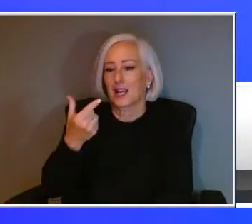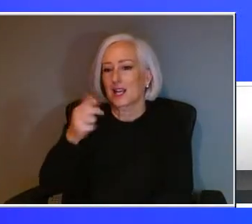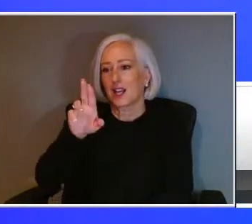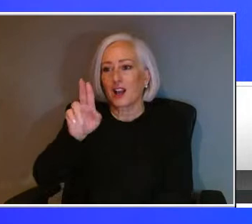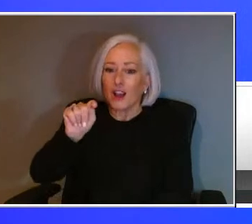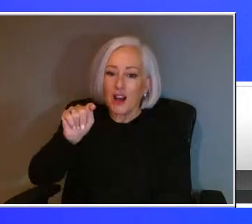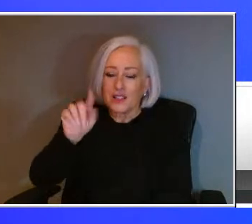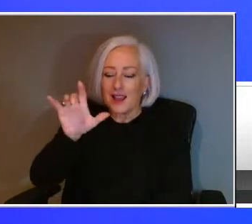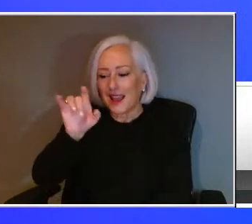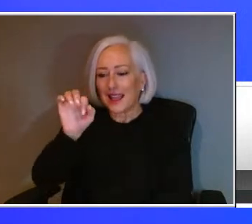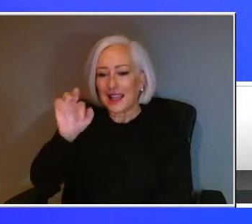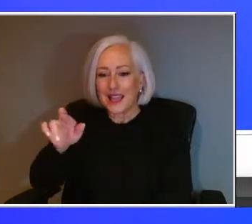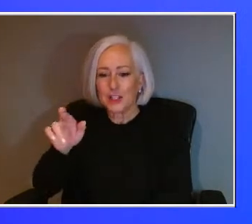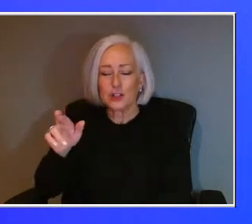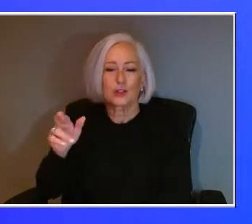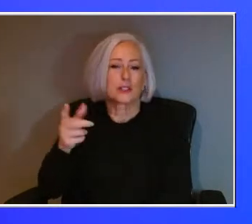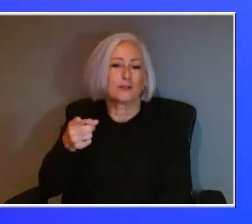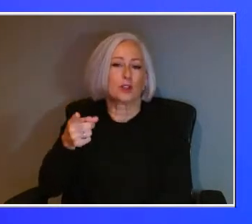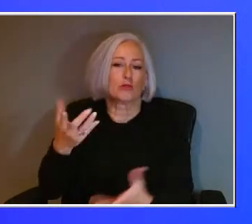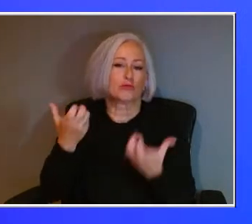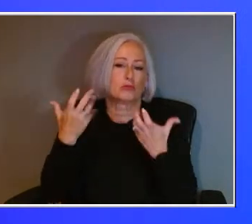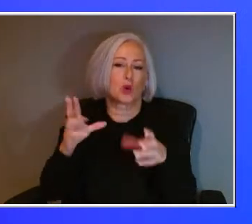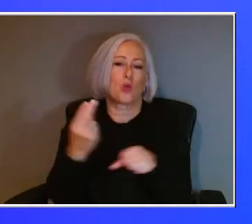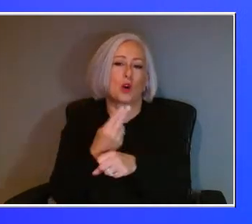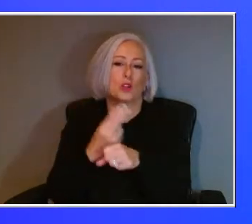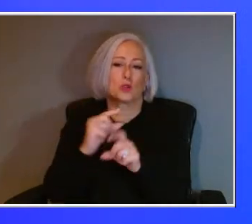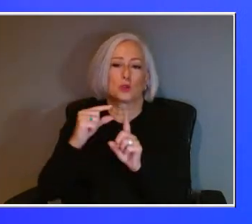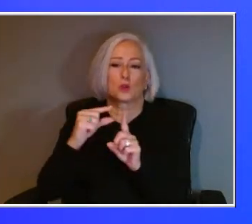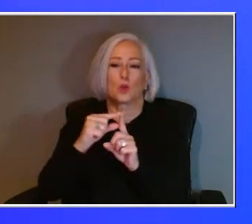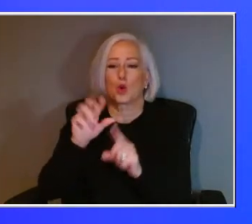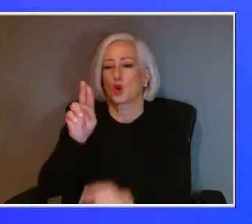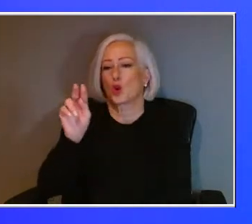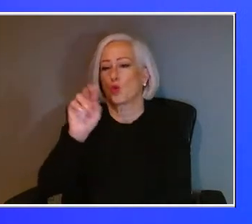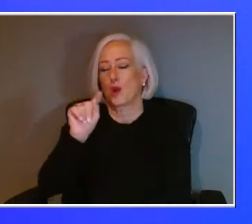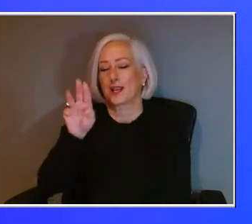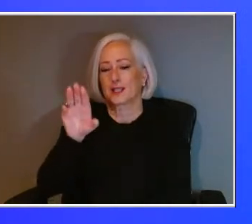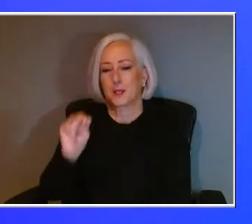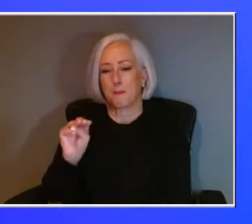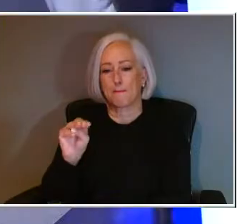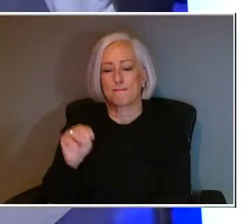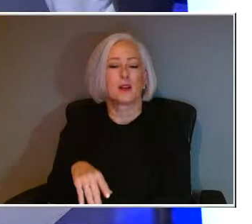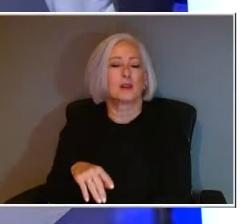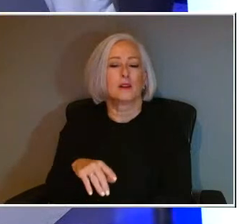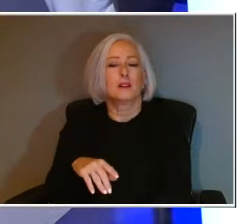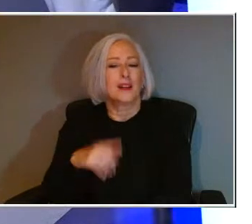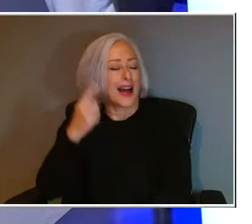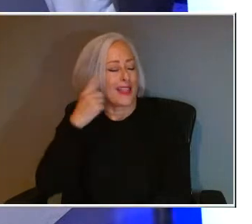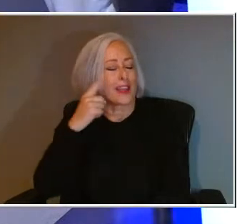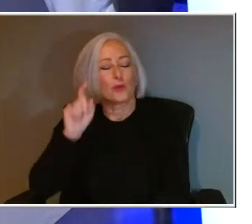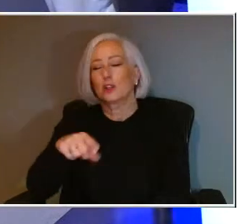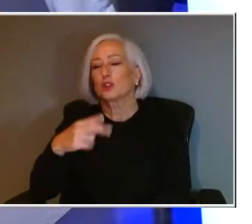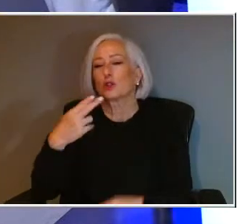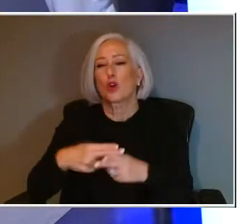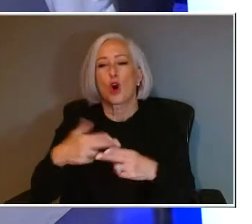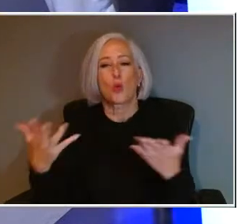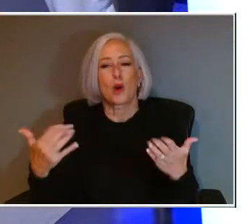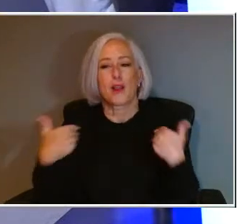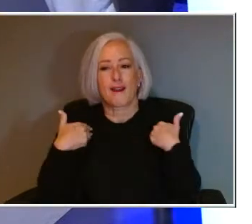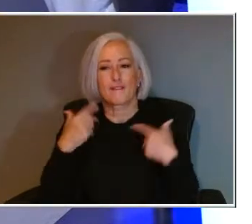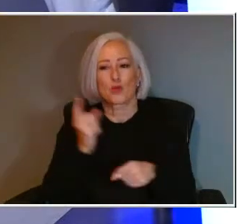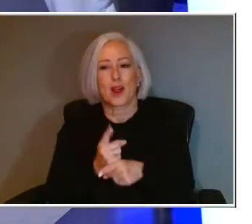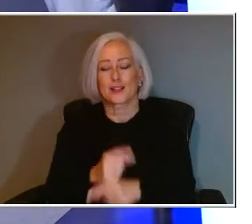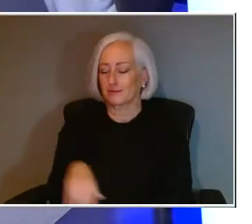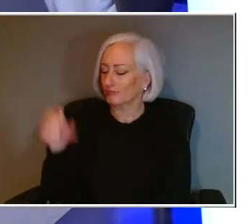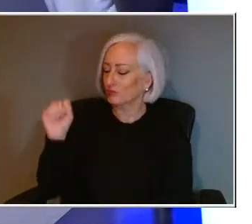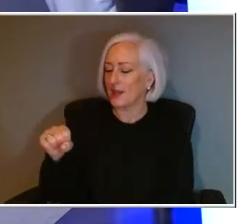the word rectum or anal canal, you can call it something else. But I think we should just call it what it is. Yeah. Right? Yes. Yeah. Certainly.